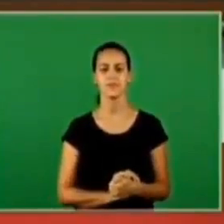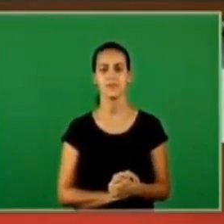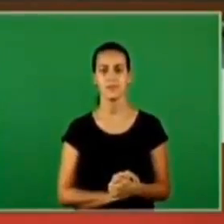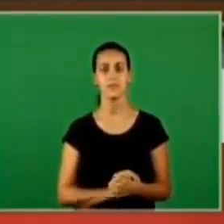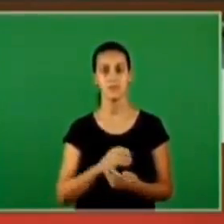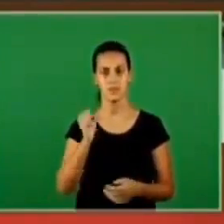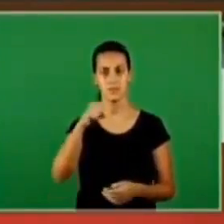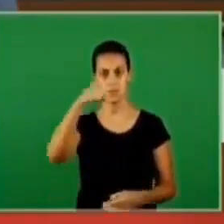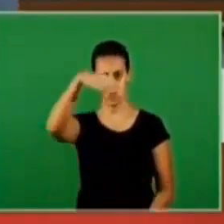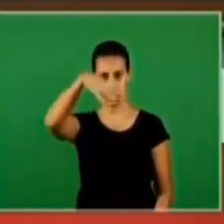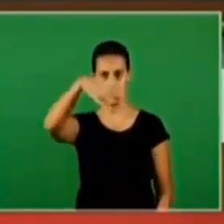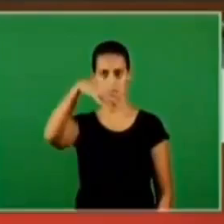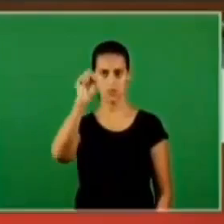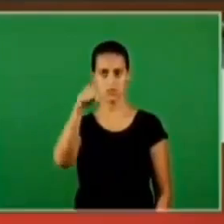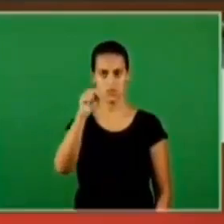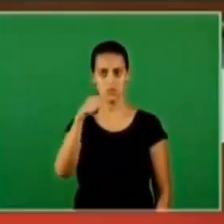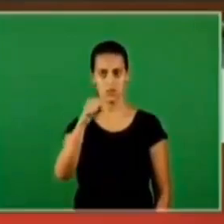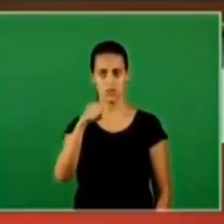There are